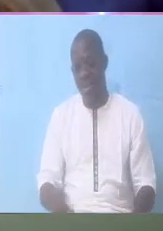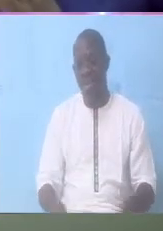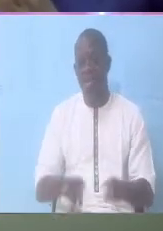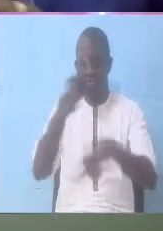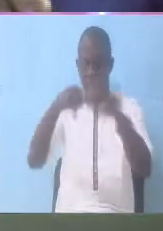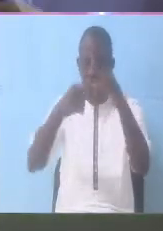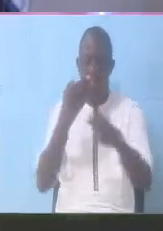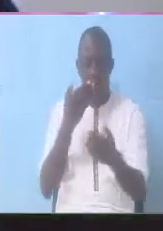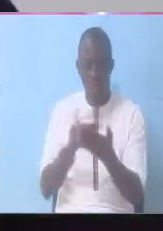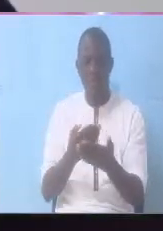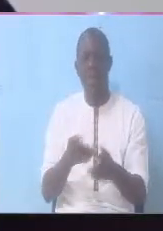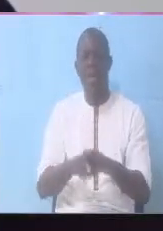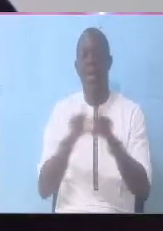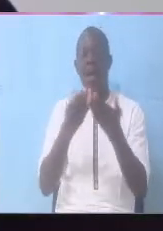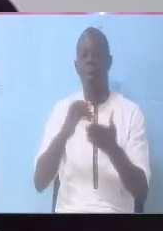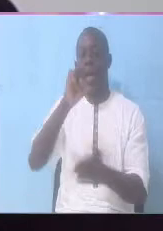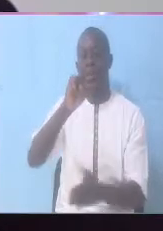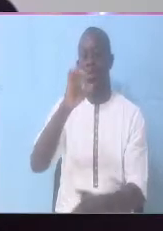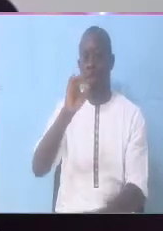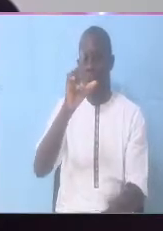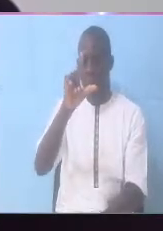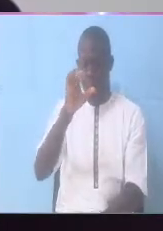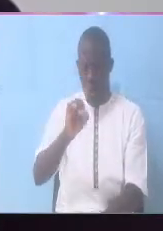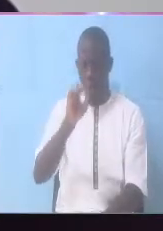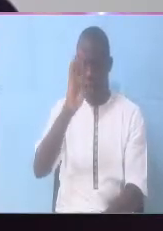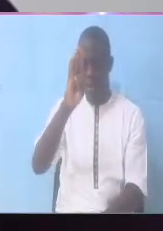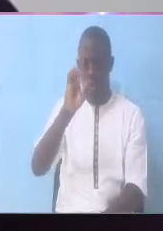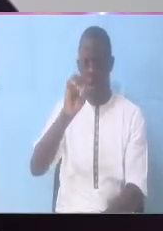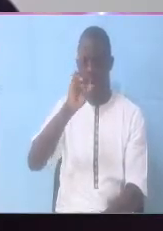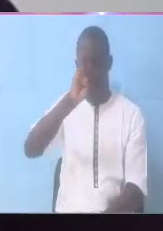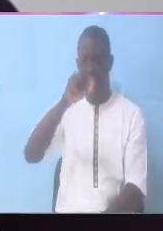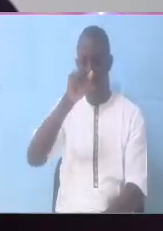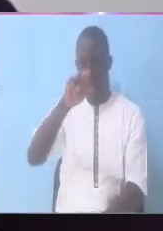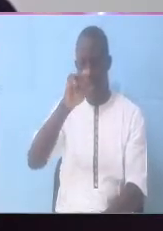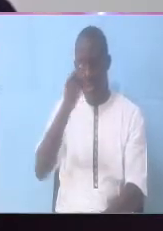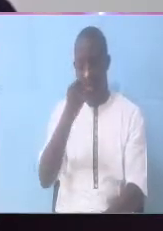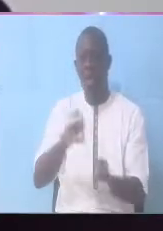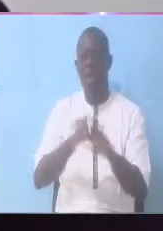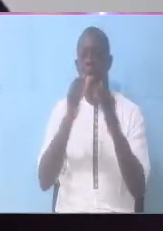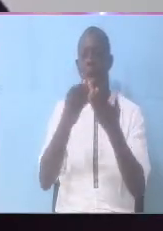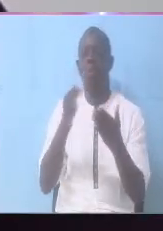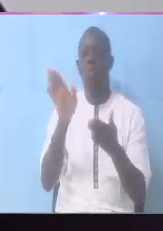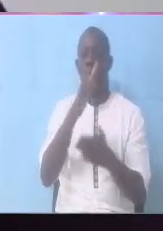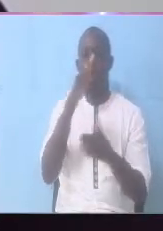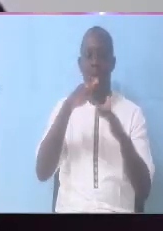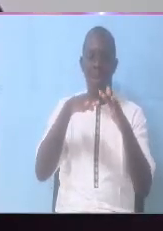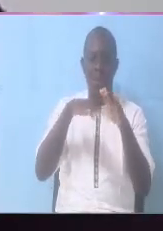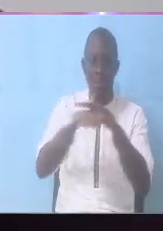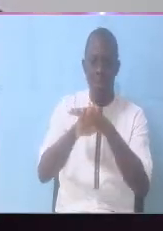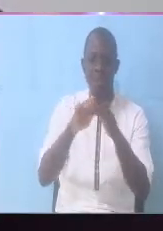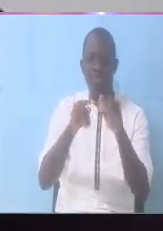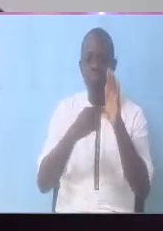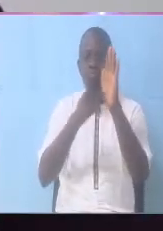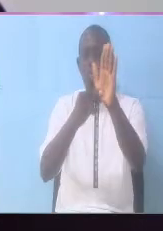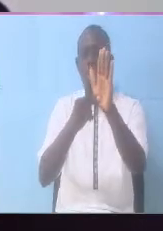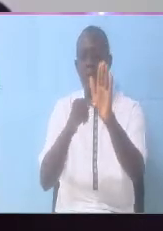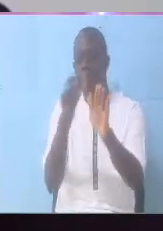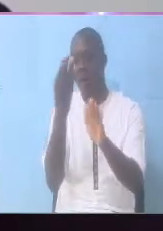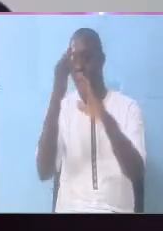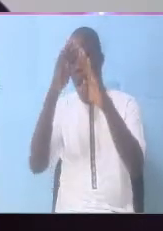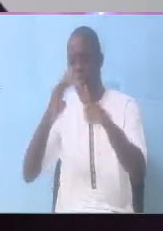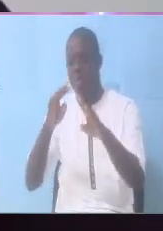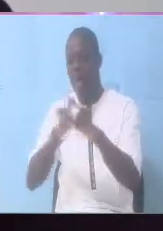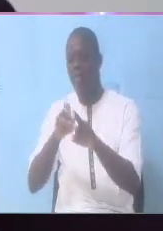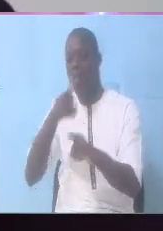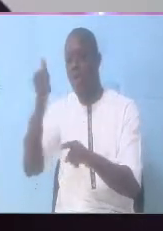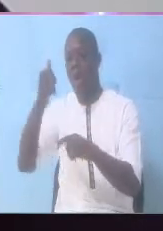Proceed. Solo Bojan came with these people. They went inside one. The Taj. It's not in the 4 houses, but there's another Taj house there. They went